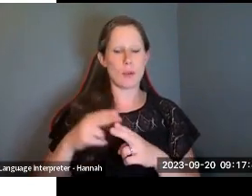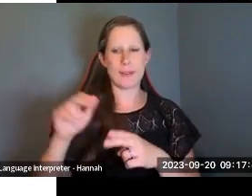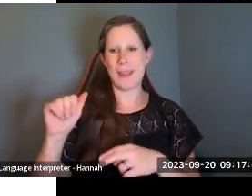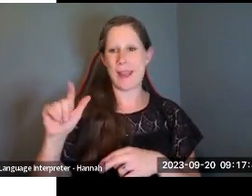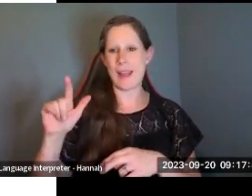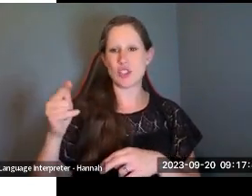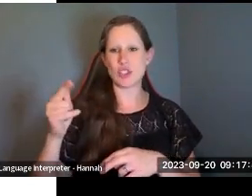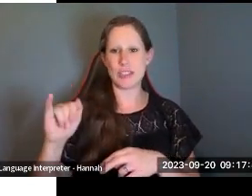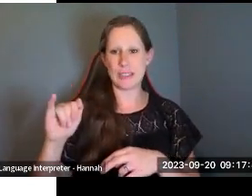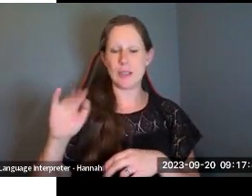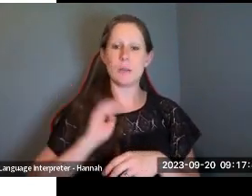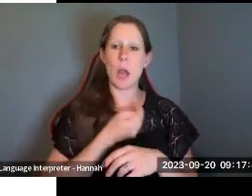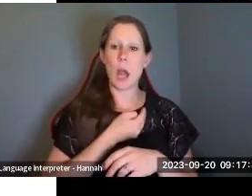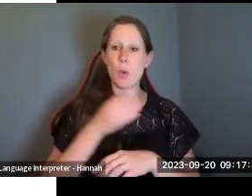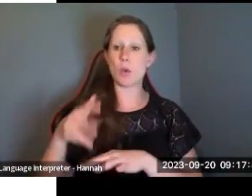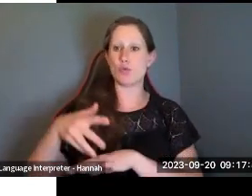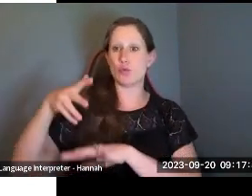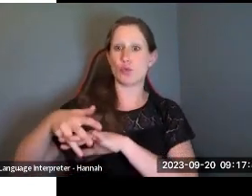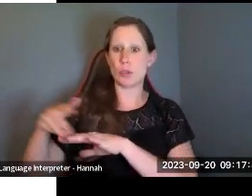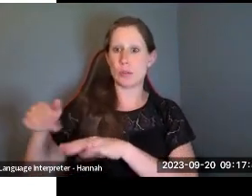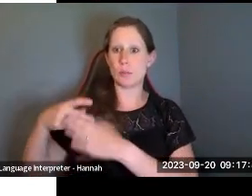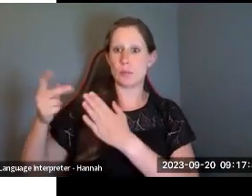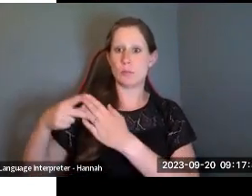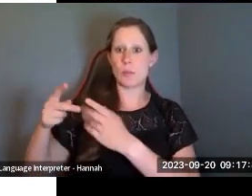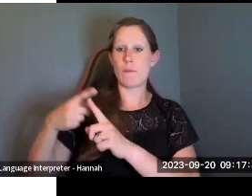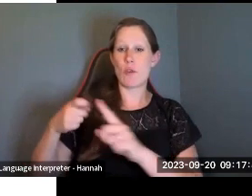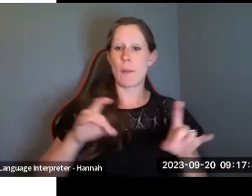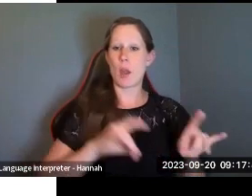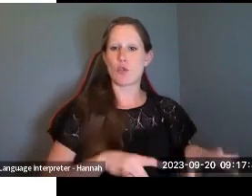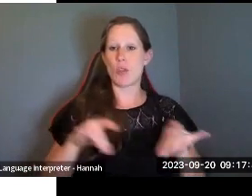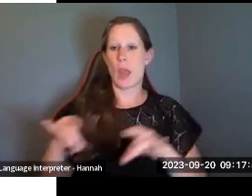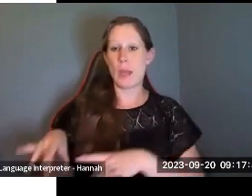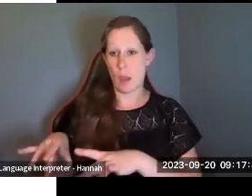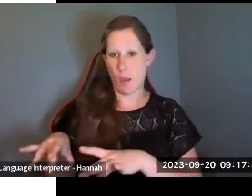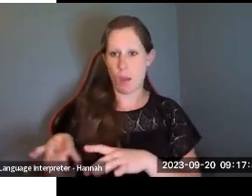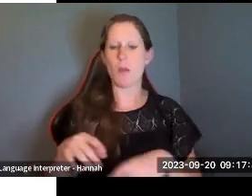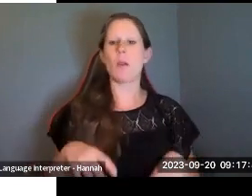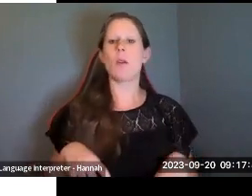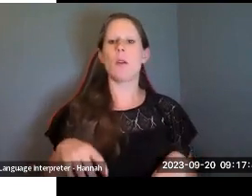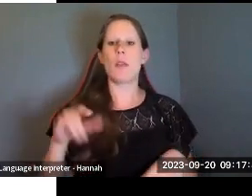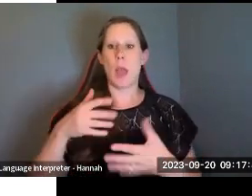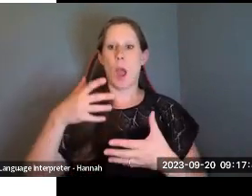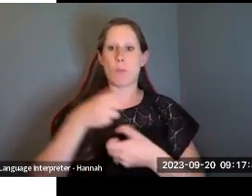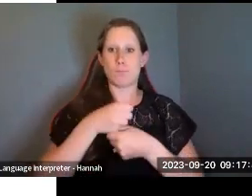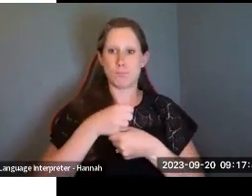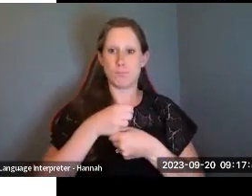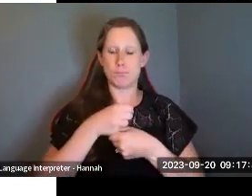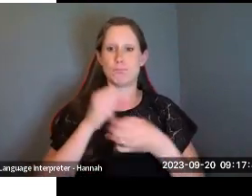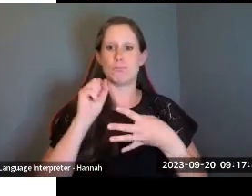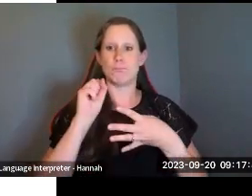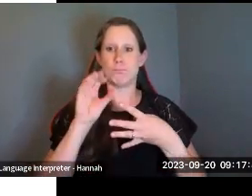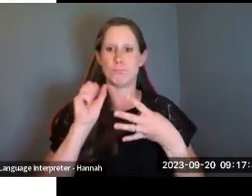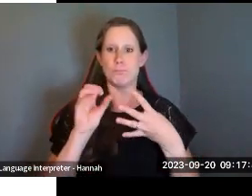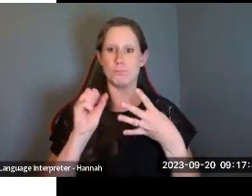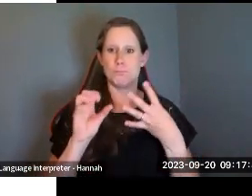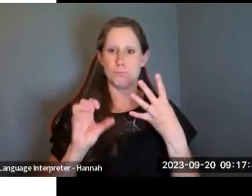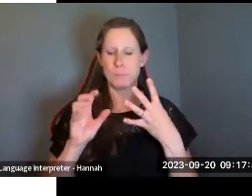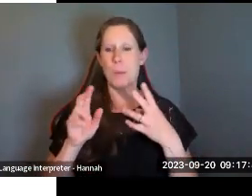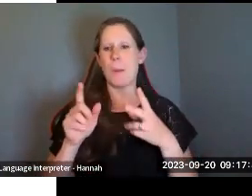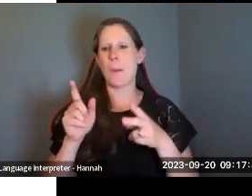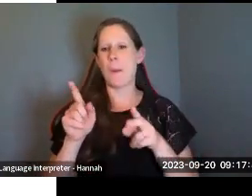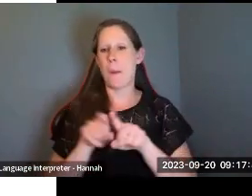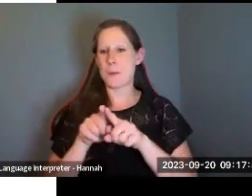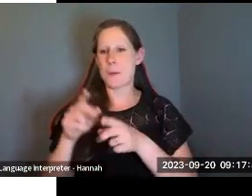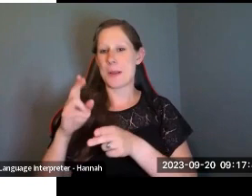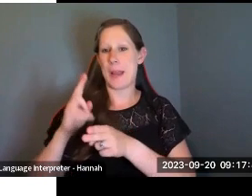come from Australia. And so the mnemonic is also the name of our mental health first aid mascot,